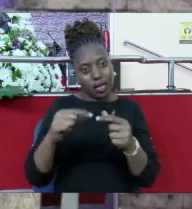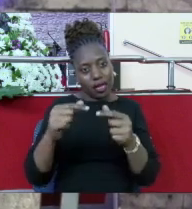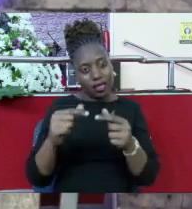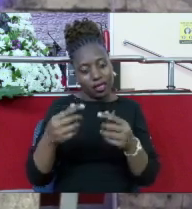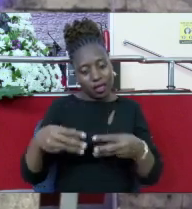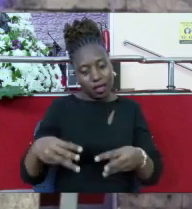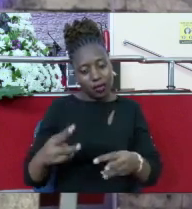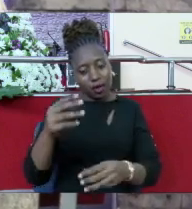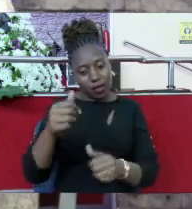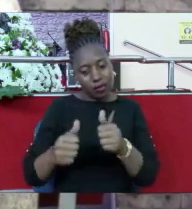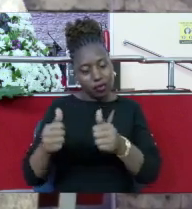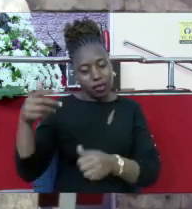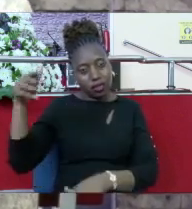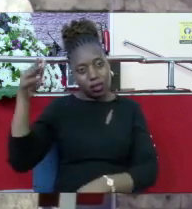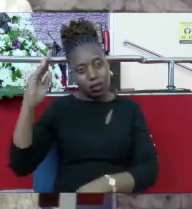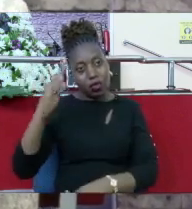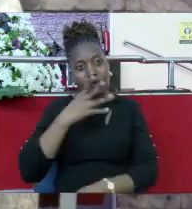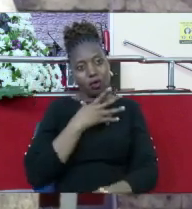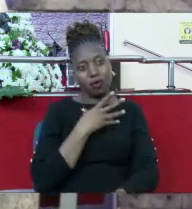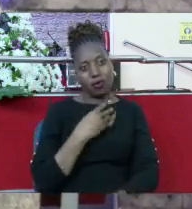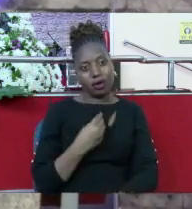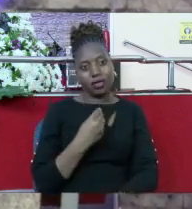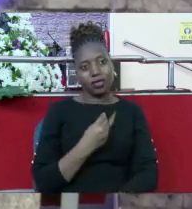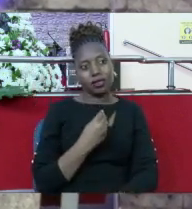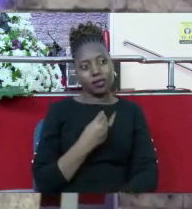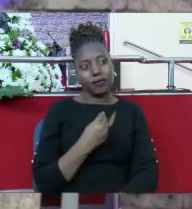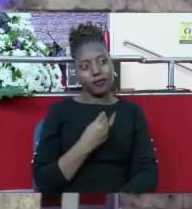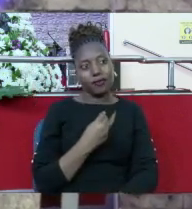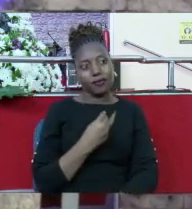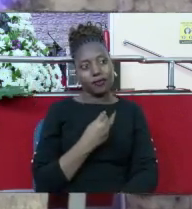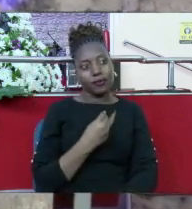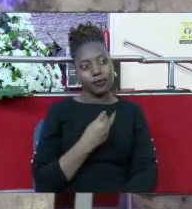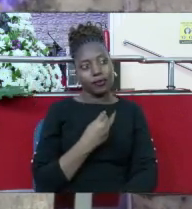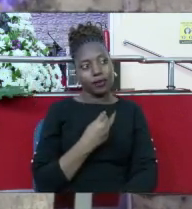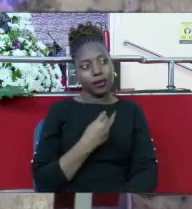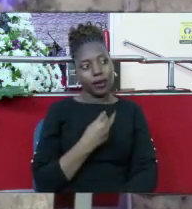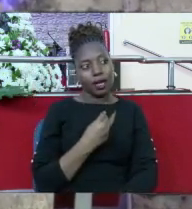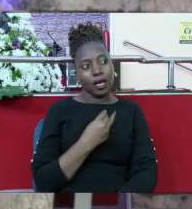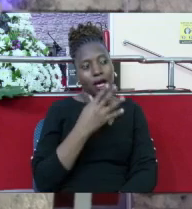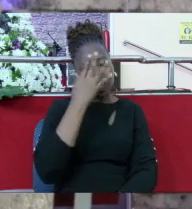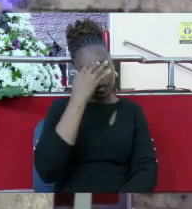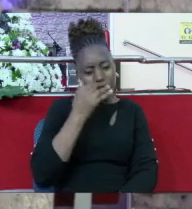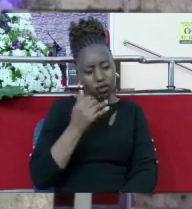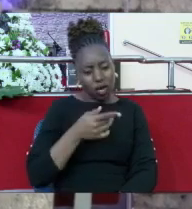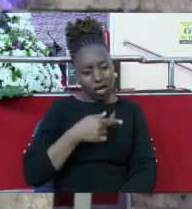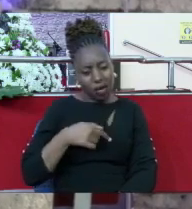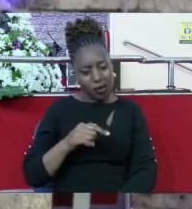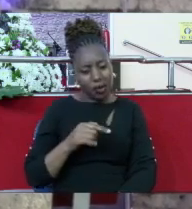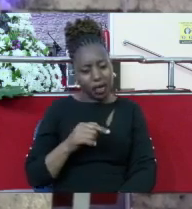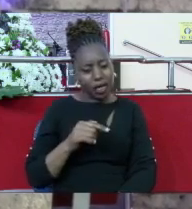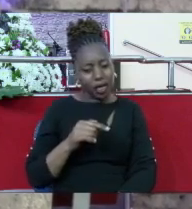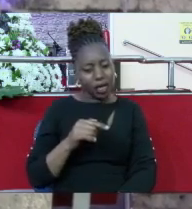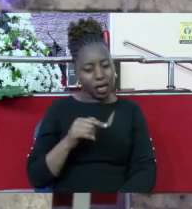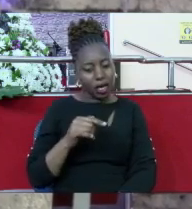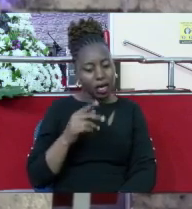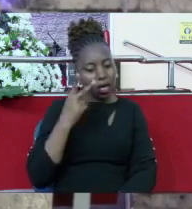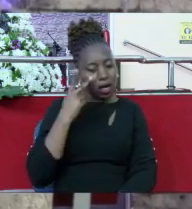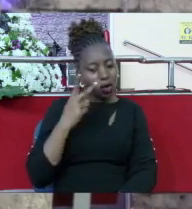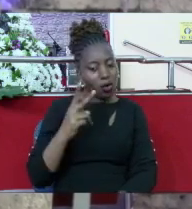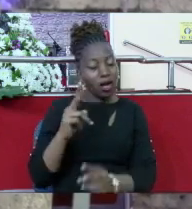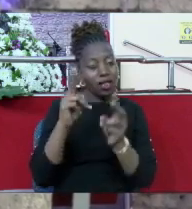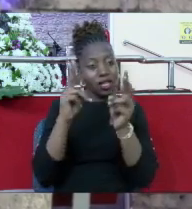Sababu tunastahili kuzitumia vile Mungu anataka tukatumia. So that's why we look at the issue of time, and we look at the issue